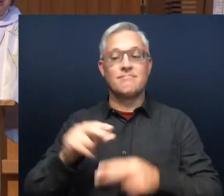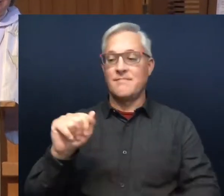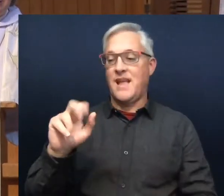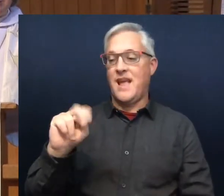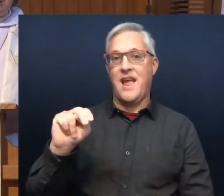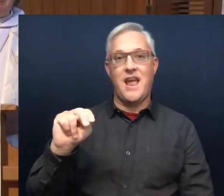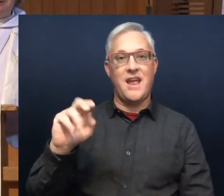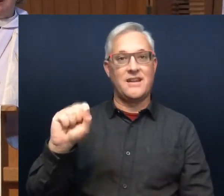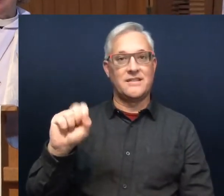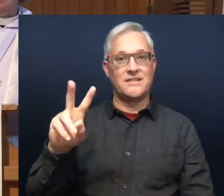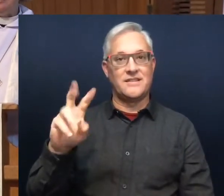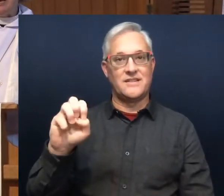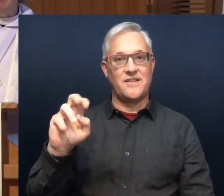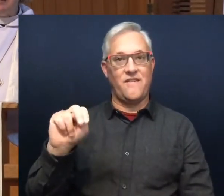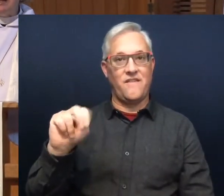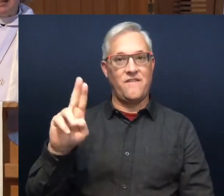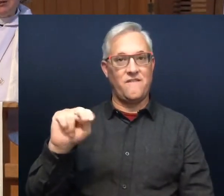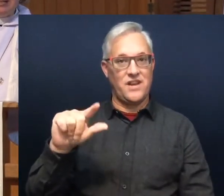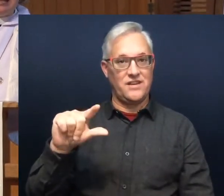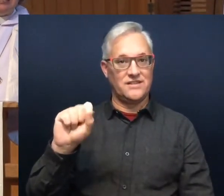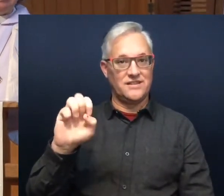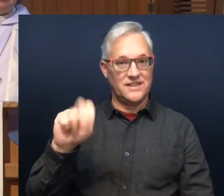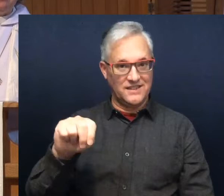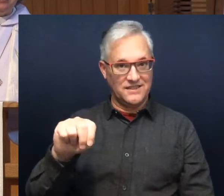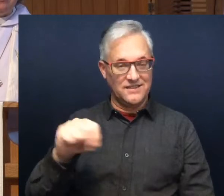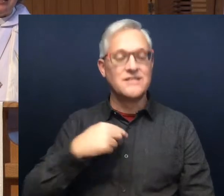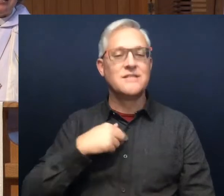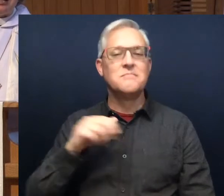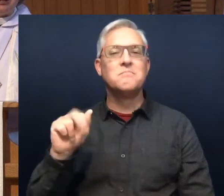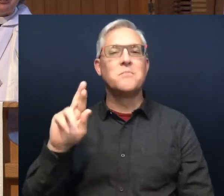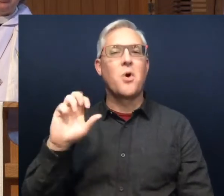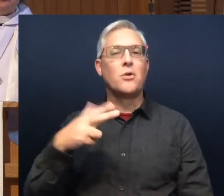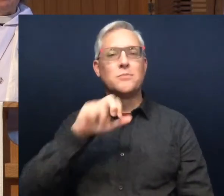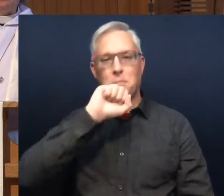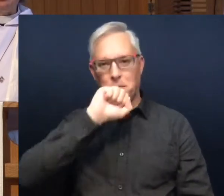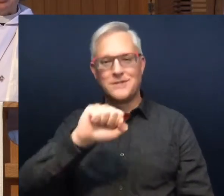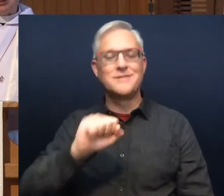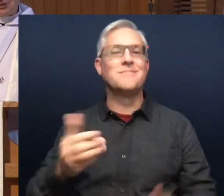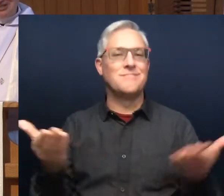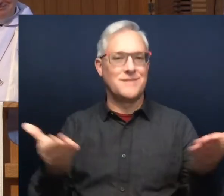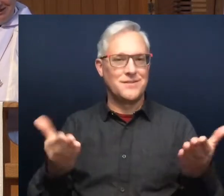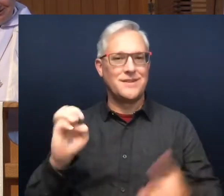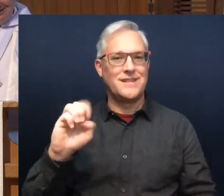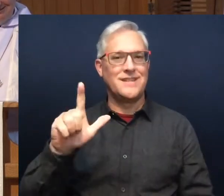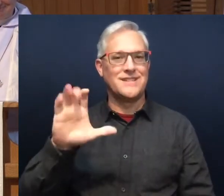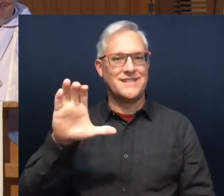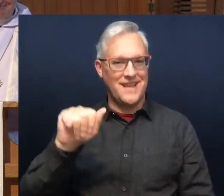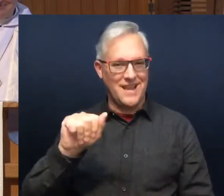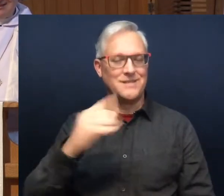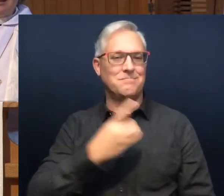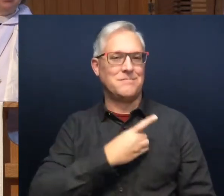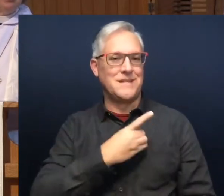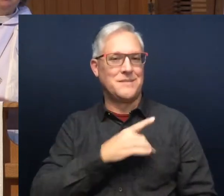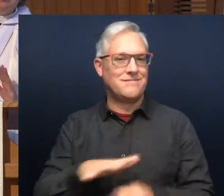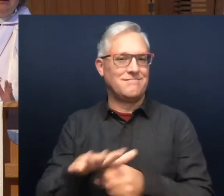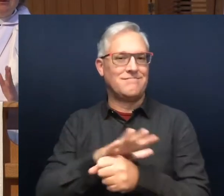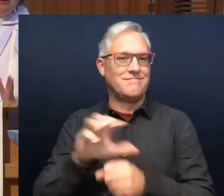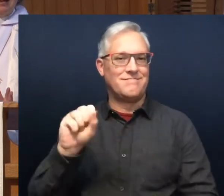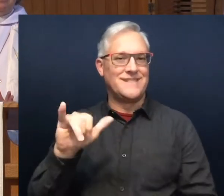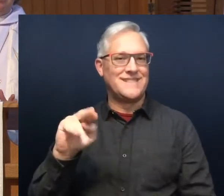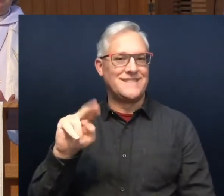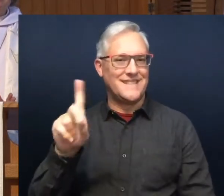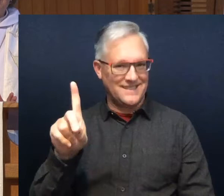and I serve as Bishop of the Minneapolis Area Synod of the Evangelical Lutheran Church in America. We are